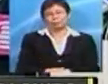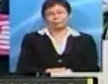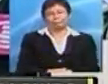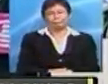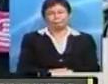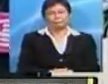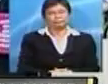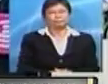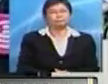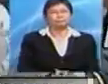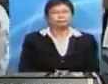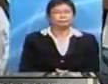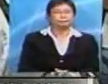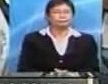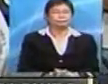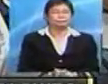Yeah. Okay.